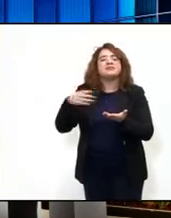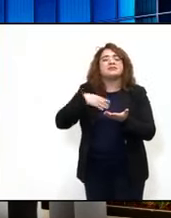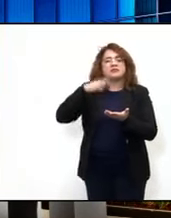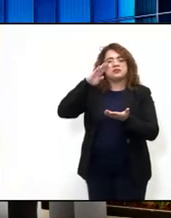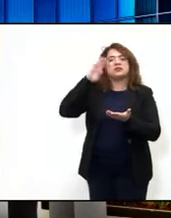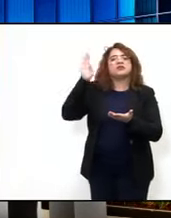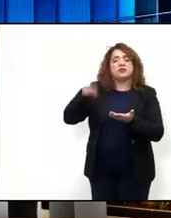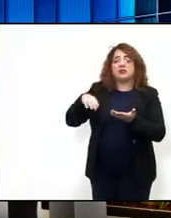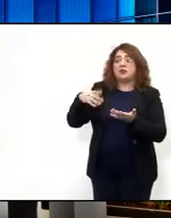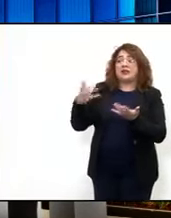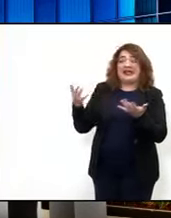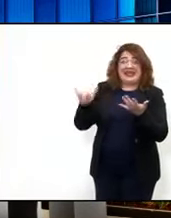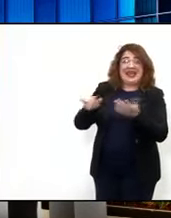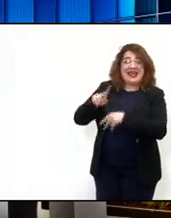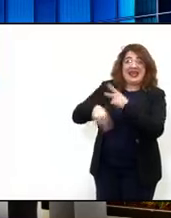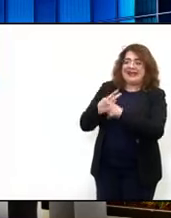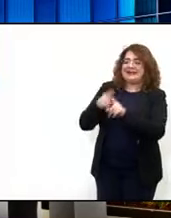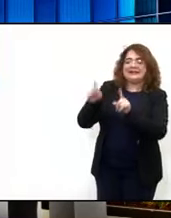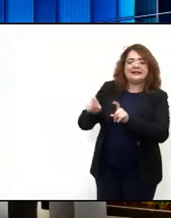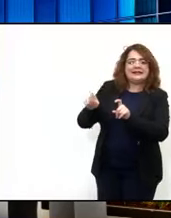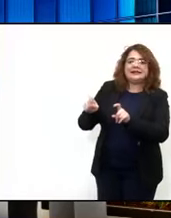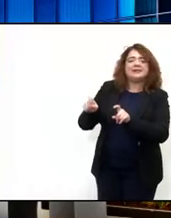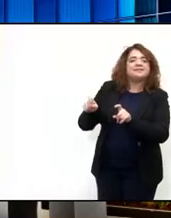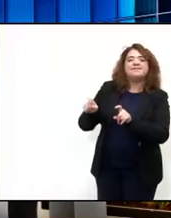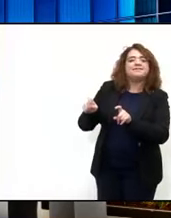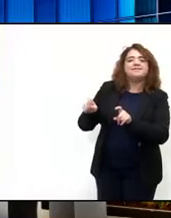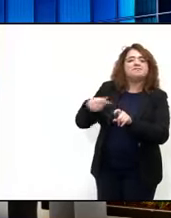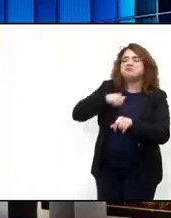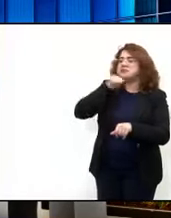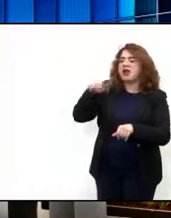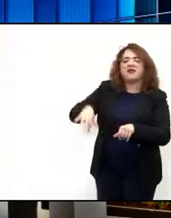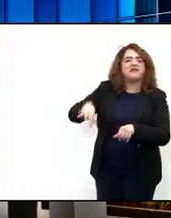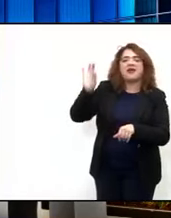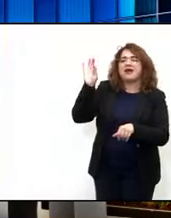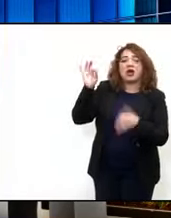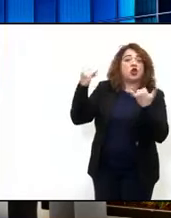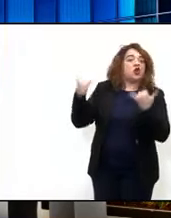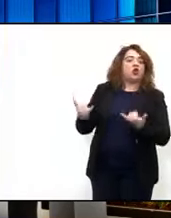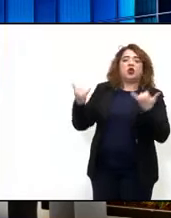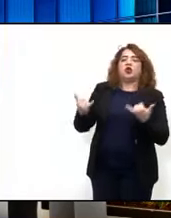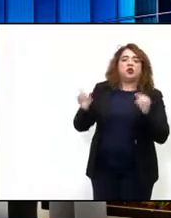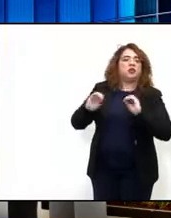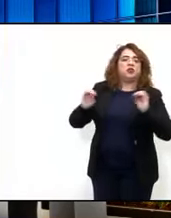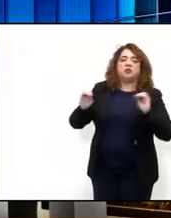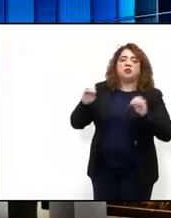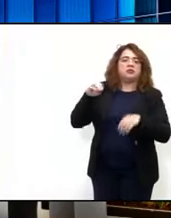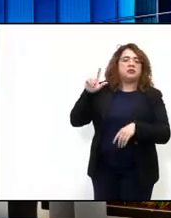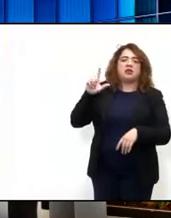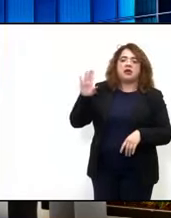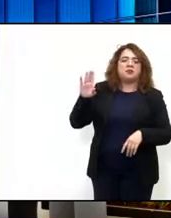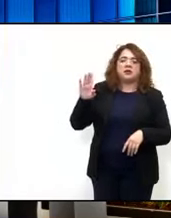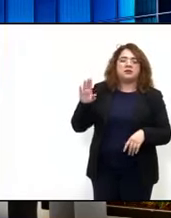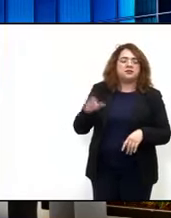variants testing. We have not found the variants currently in Long Beach.